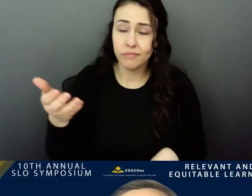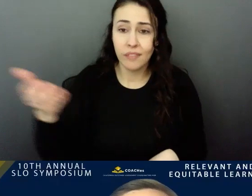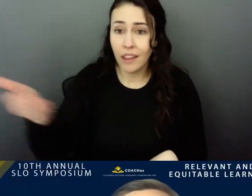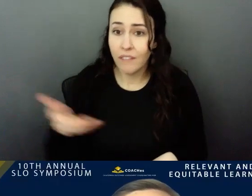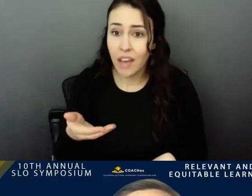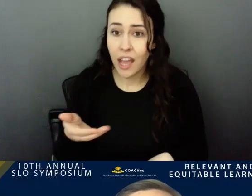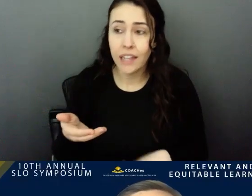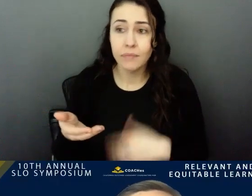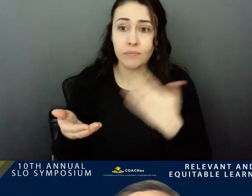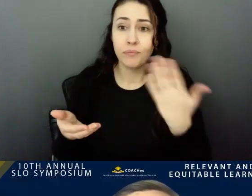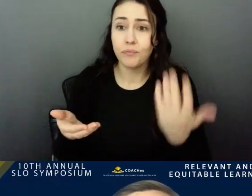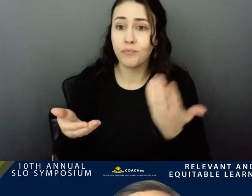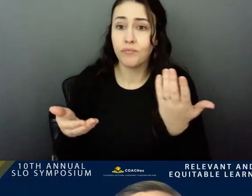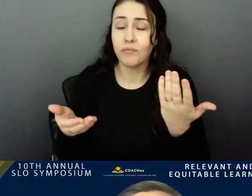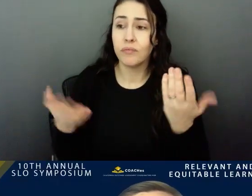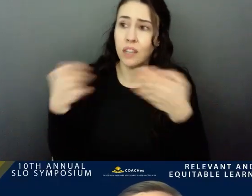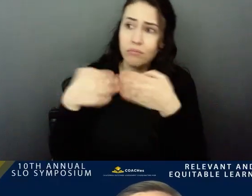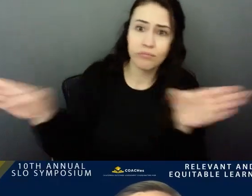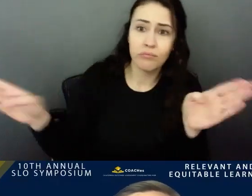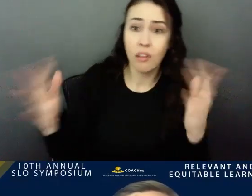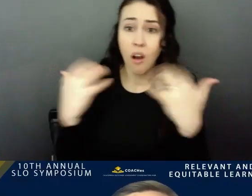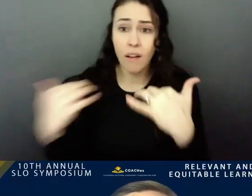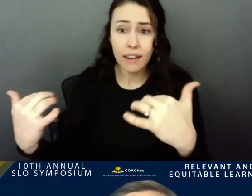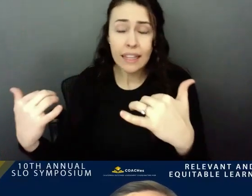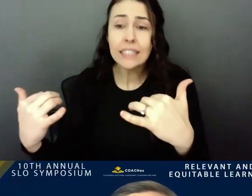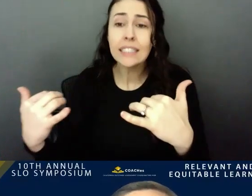if you want to invite a broad audience, the only limitation is